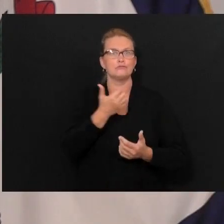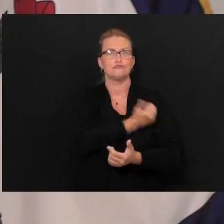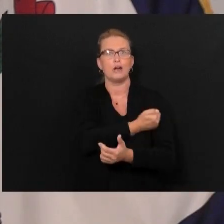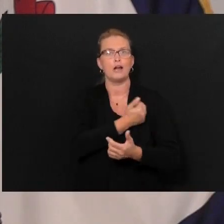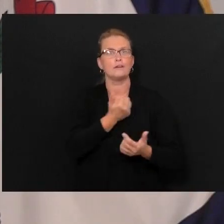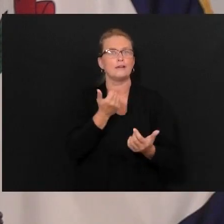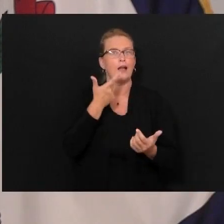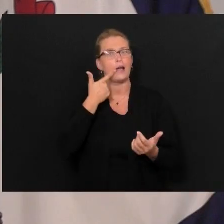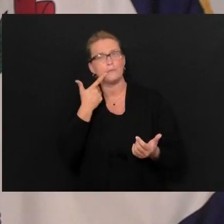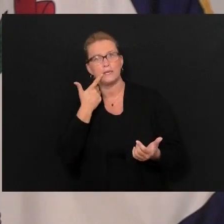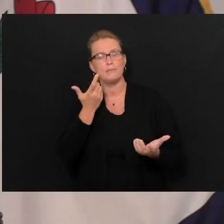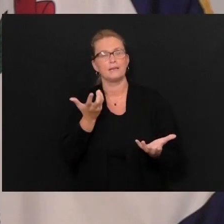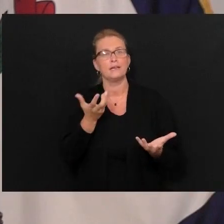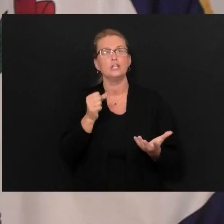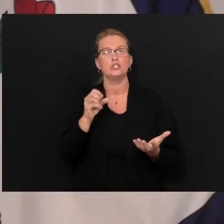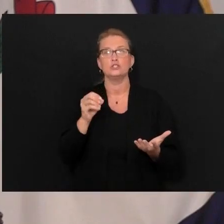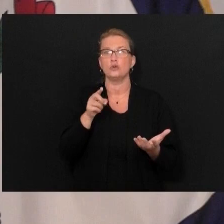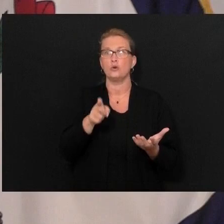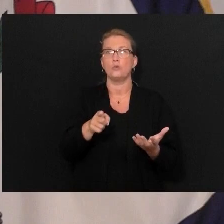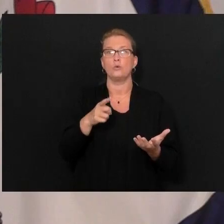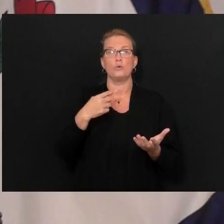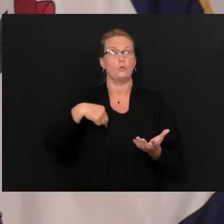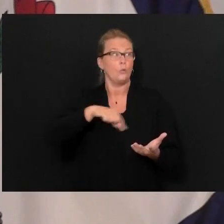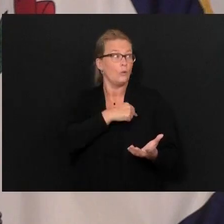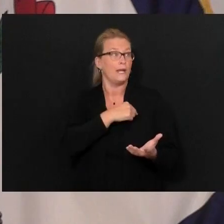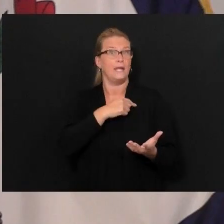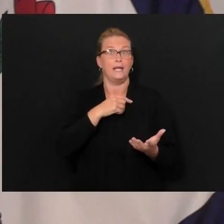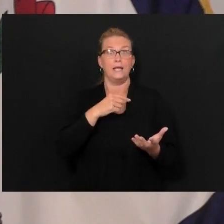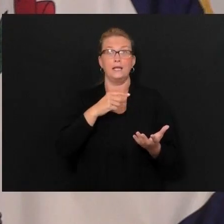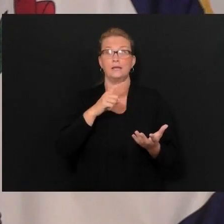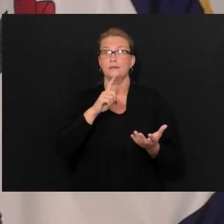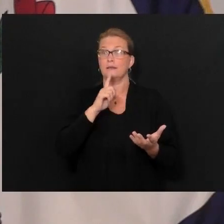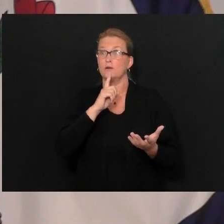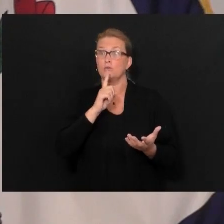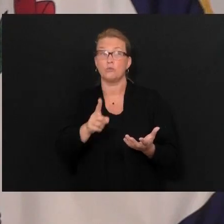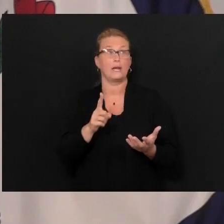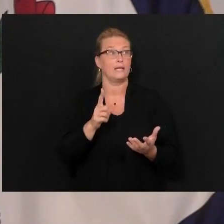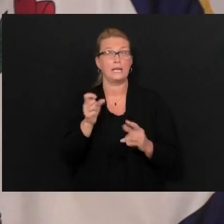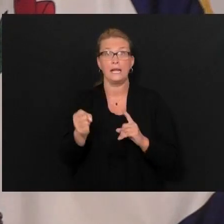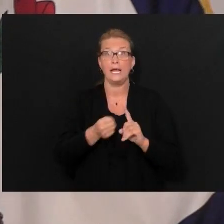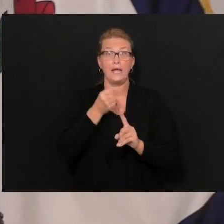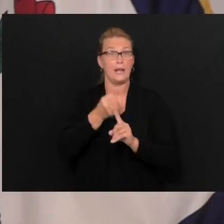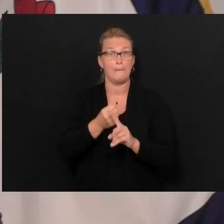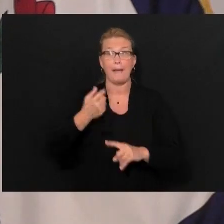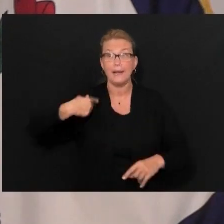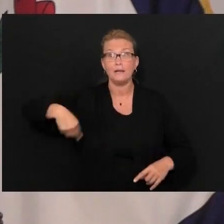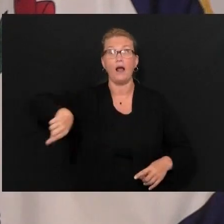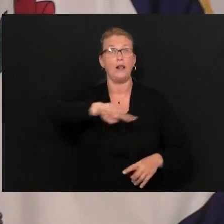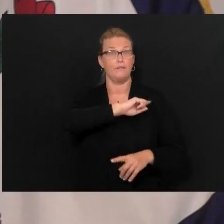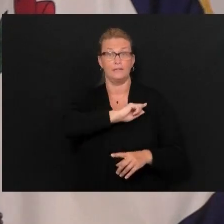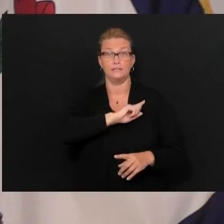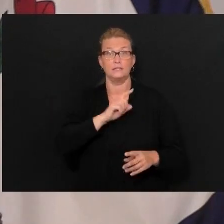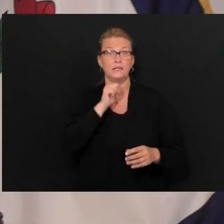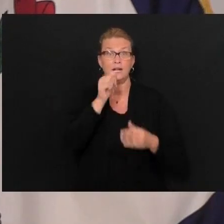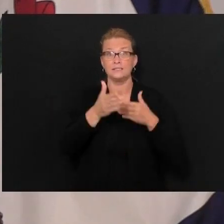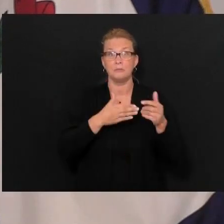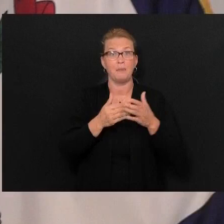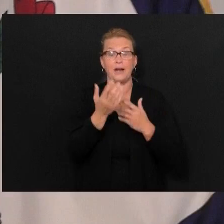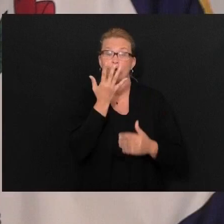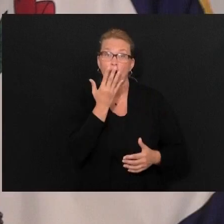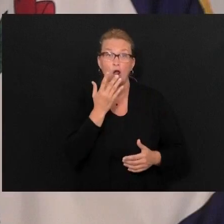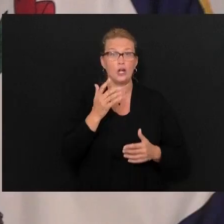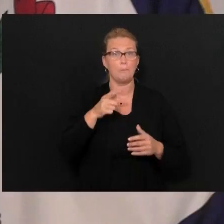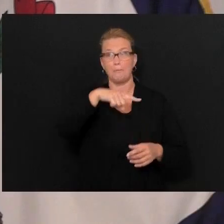And I've said it over and over that it can cannibalize all of us. It doesn't matter if you're black, white,